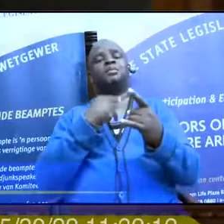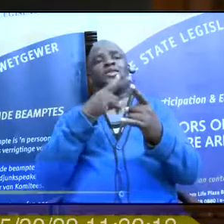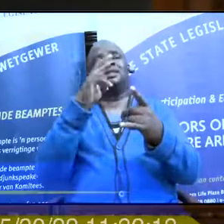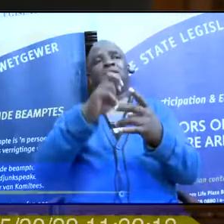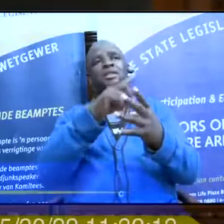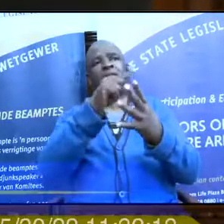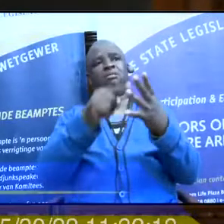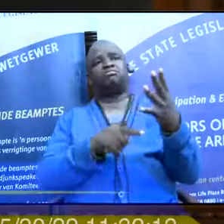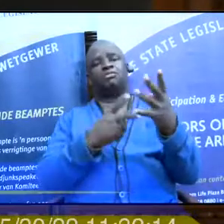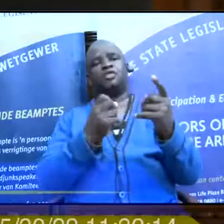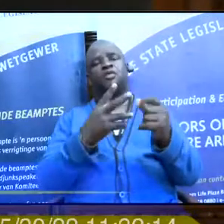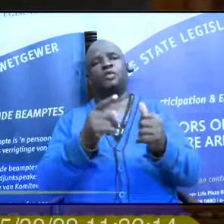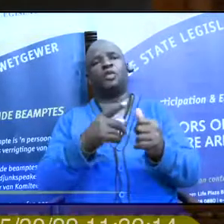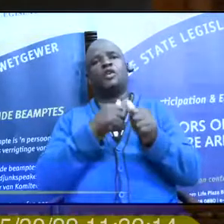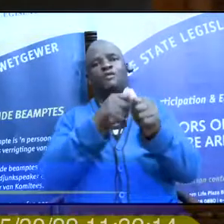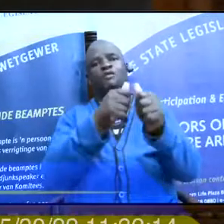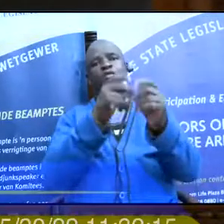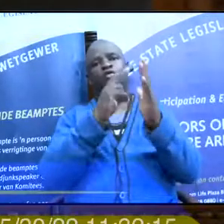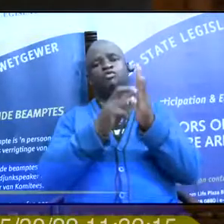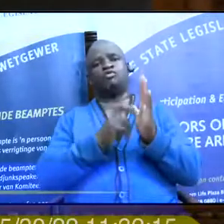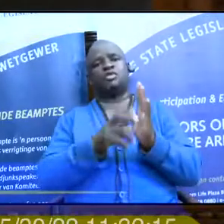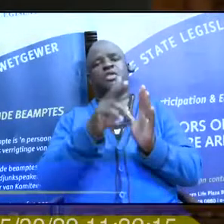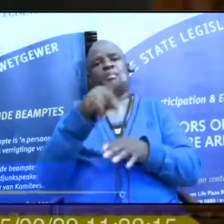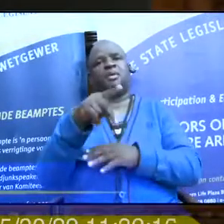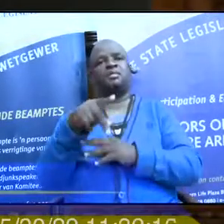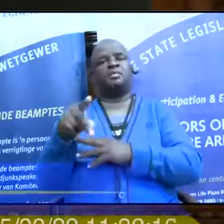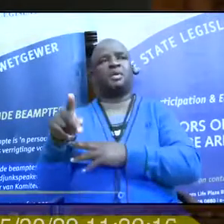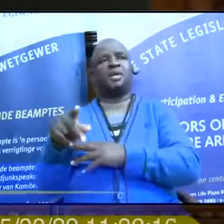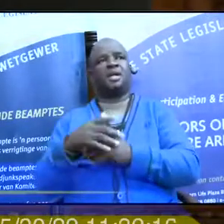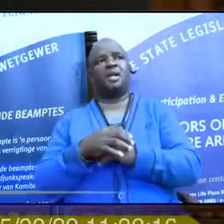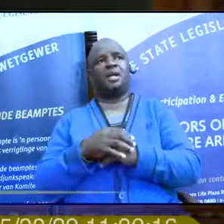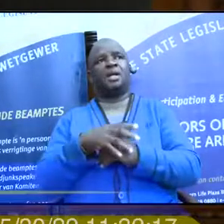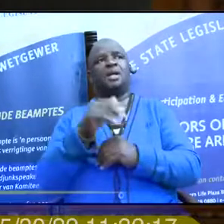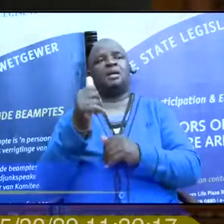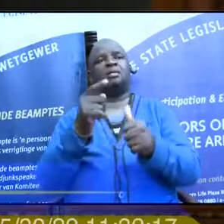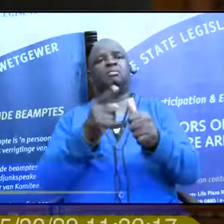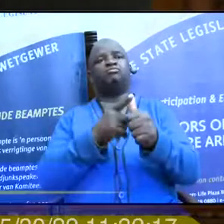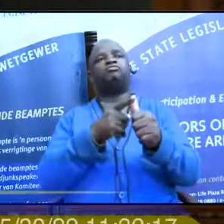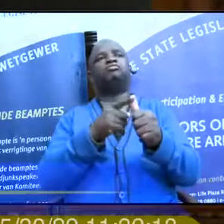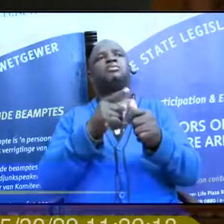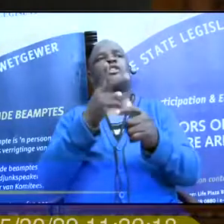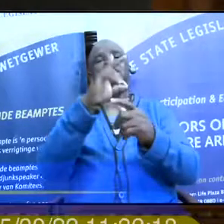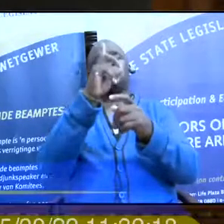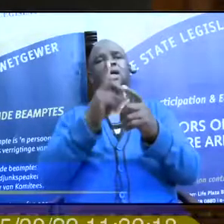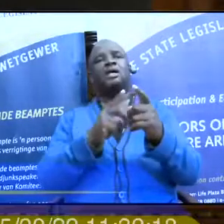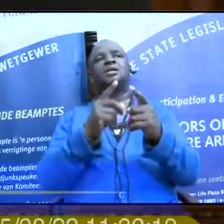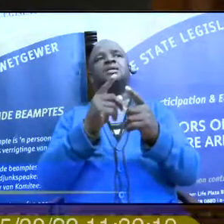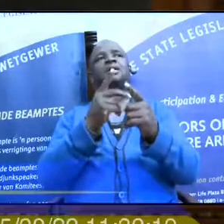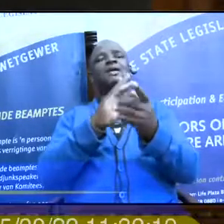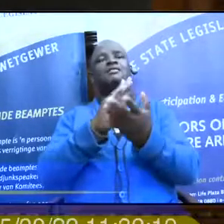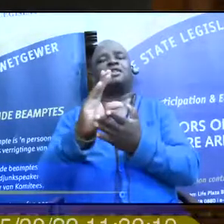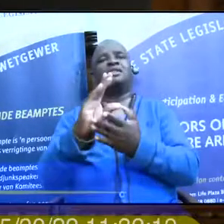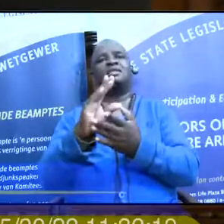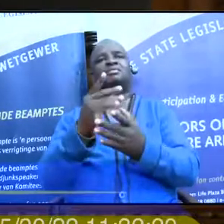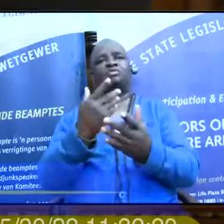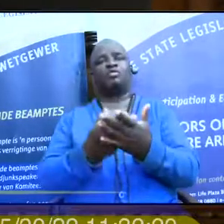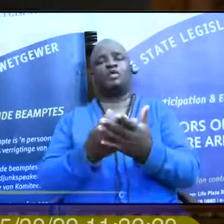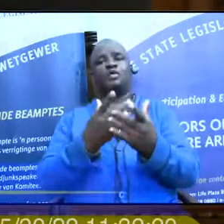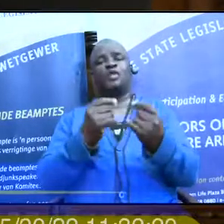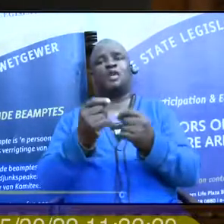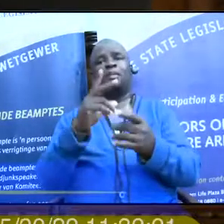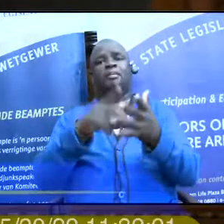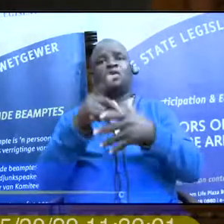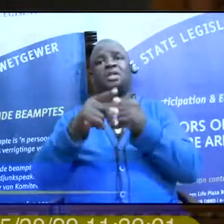p's and um it could all could be design build funding operating uh on infrastructure